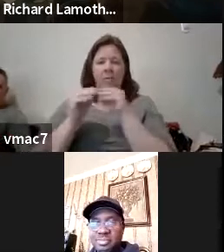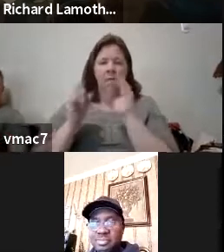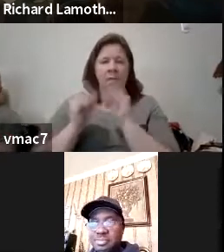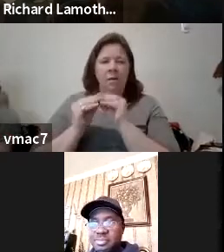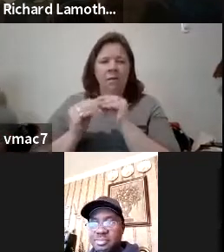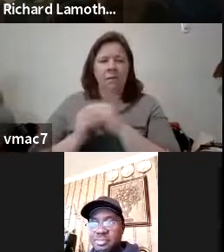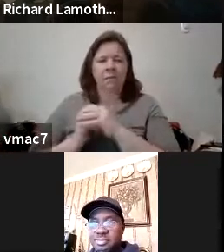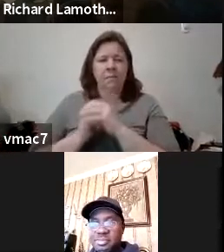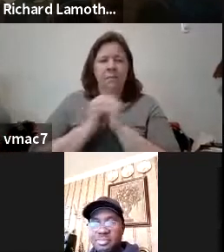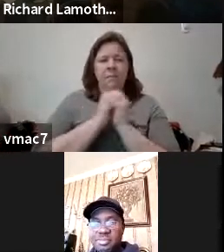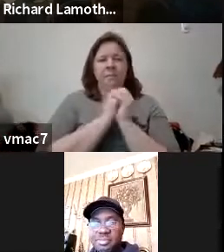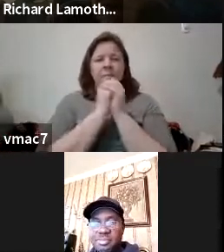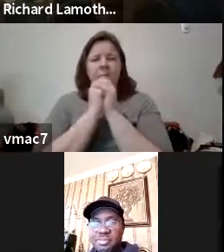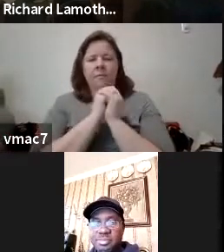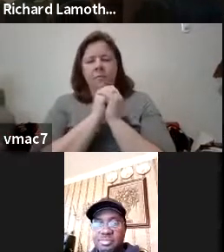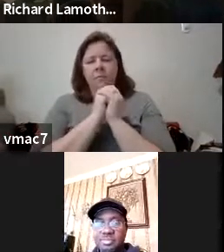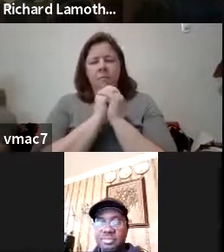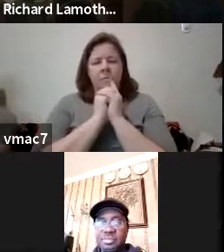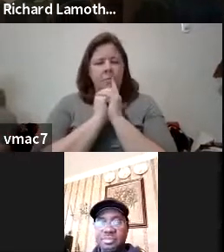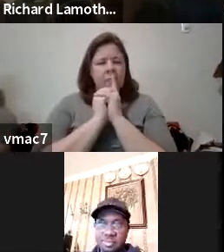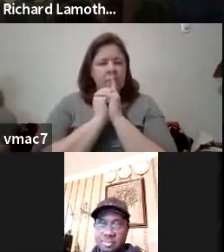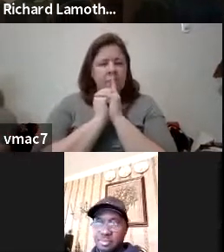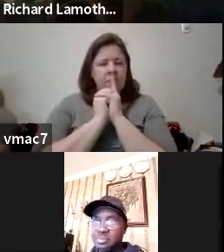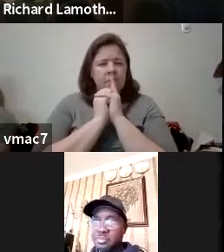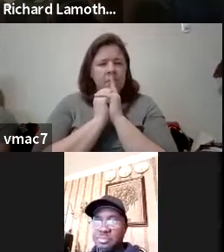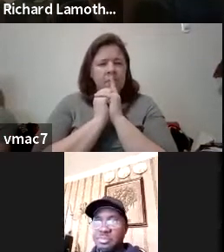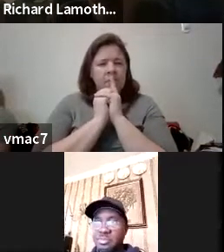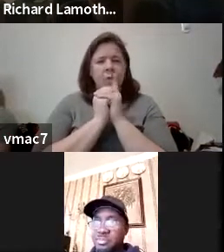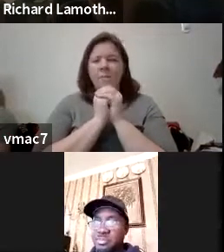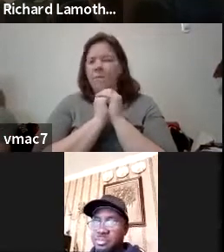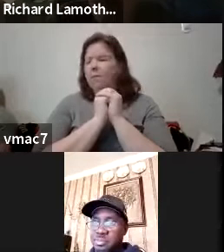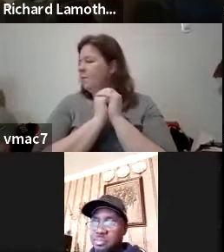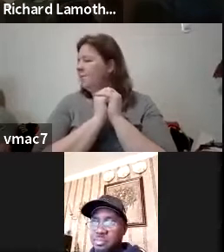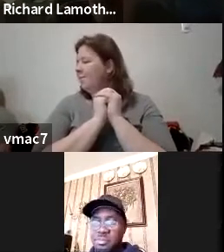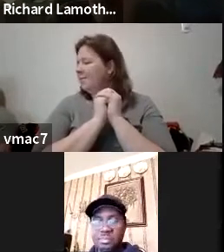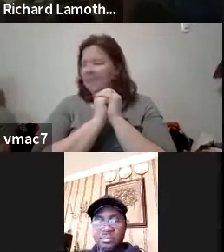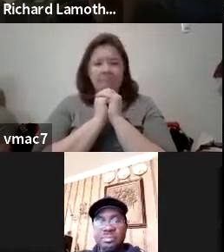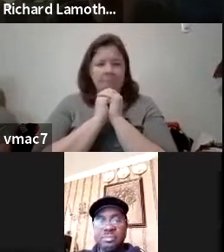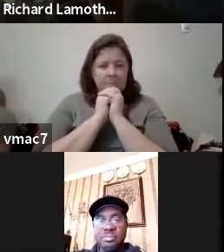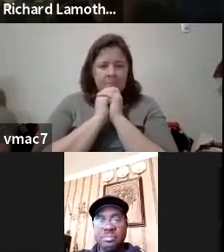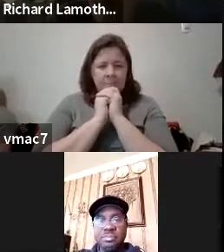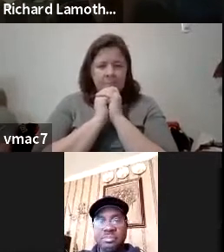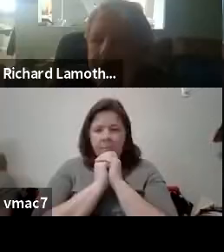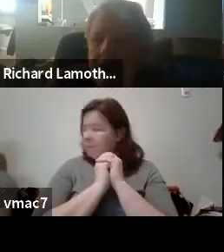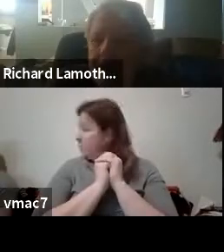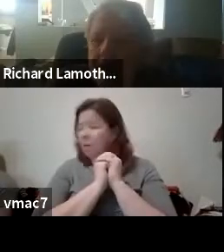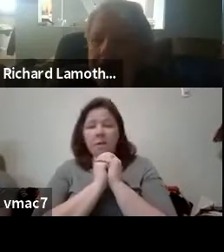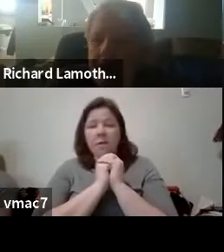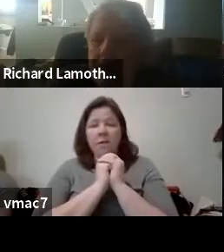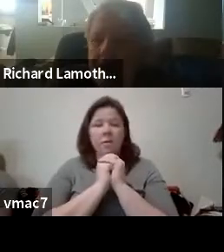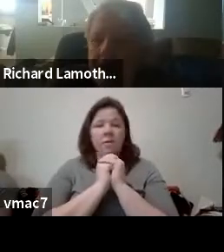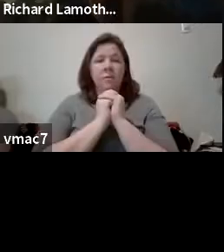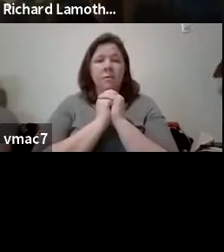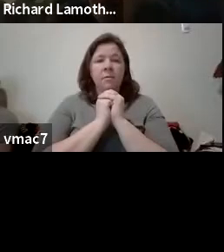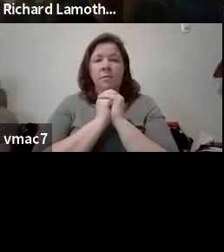Yes, yes. As soon as we start, we'll force mute everybody so that we don't get interference. So when Jacob and Stephen are ready